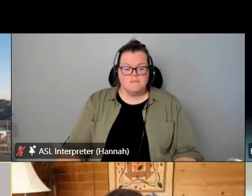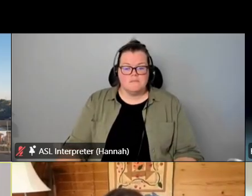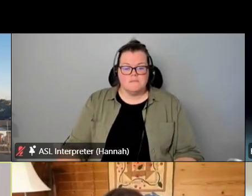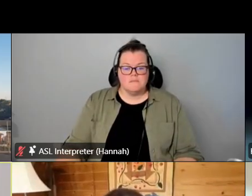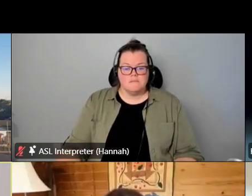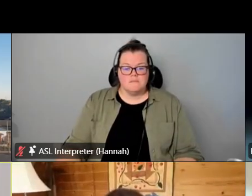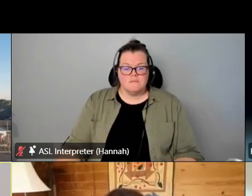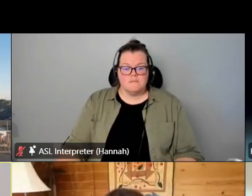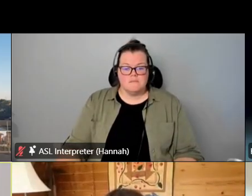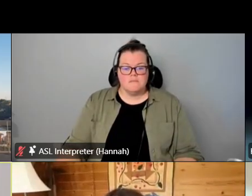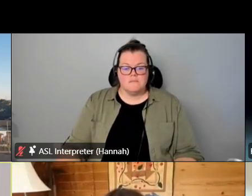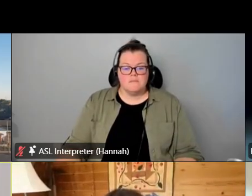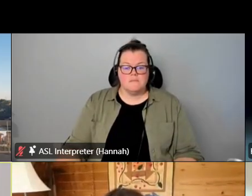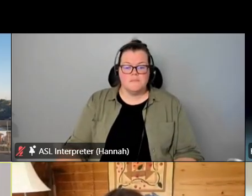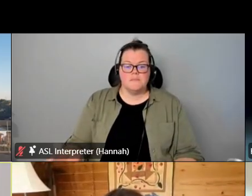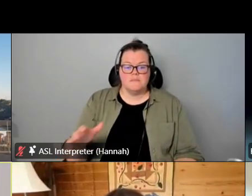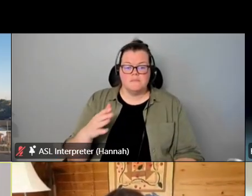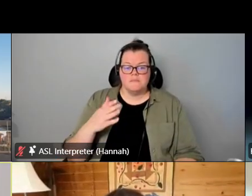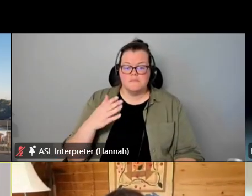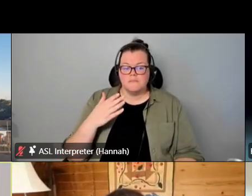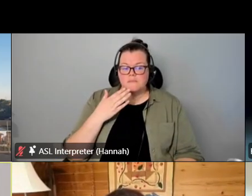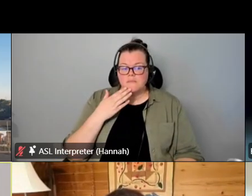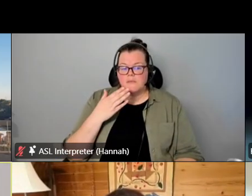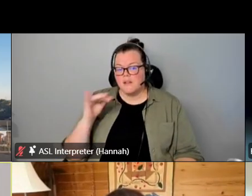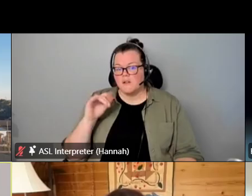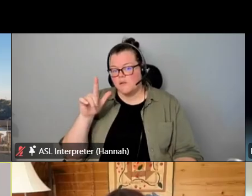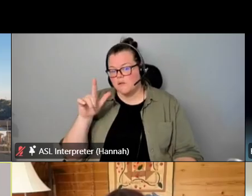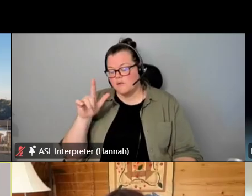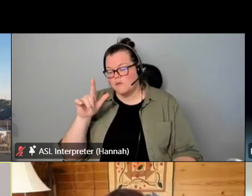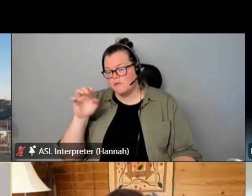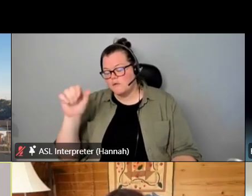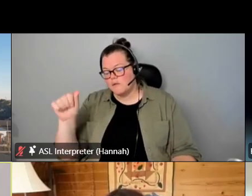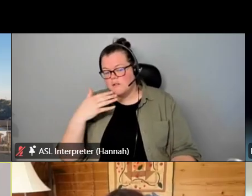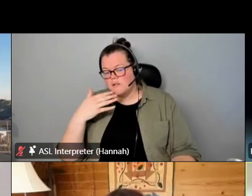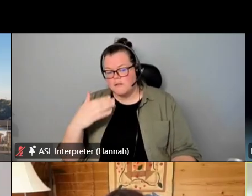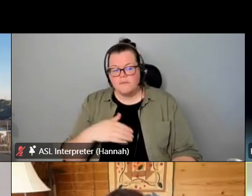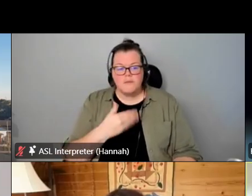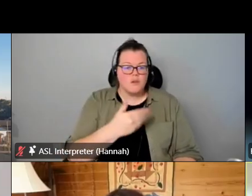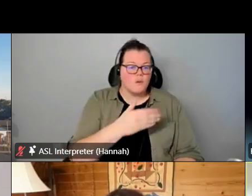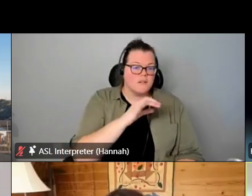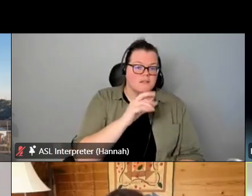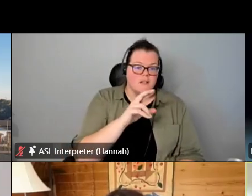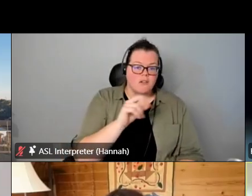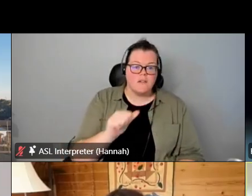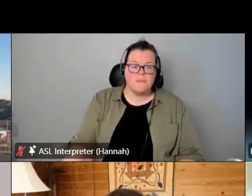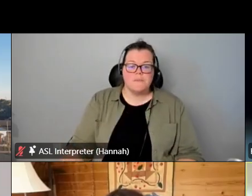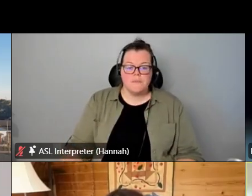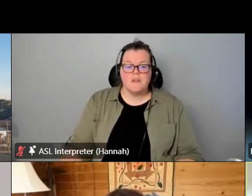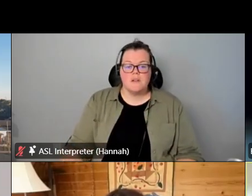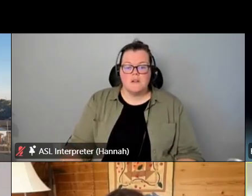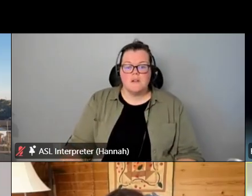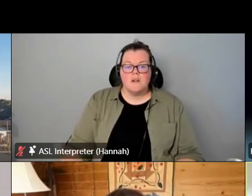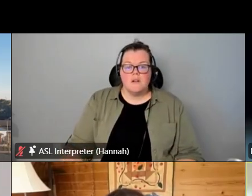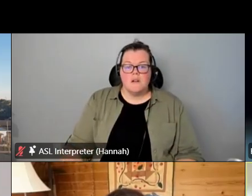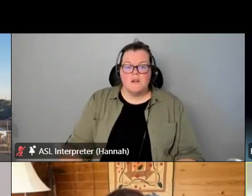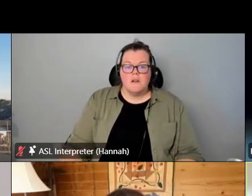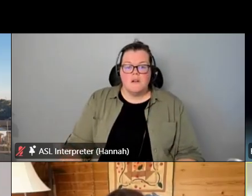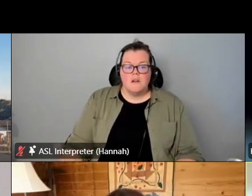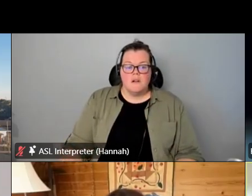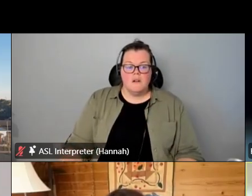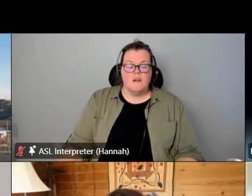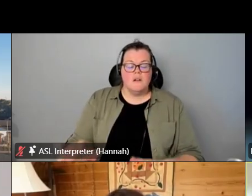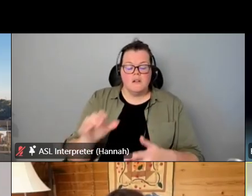Thanks, The Julie. I appreciate staff- that. Oh, sorry. No, go ahead, Sarah. I just wanted to let people know. So the stack is Anne,